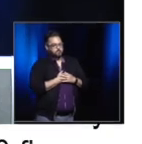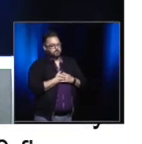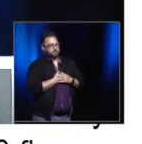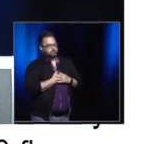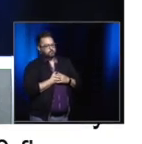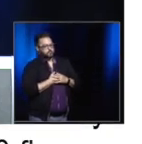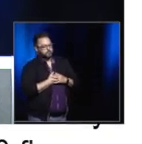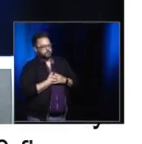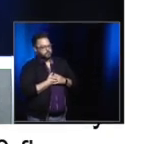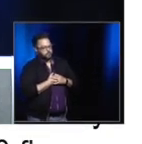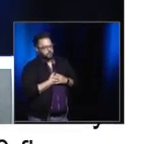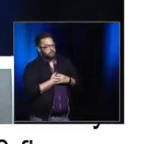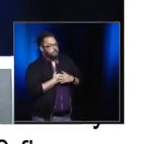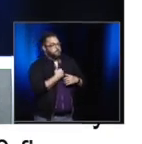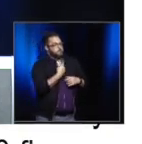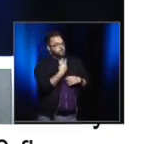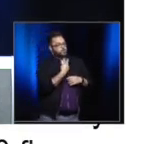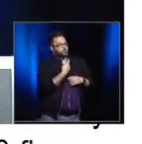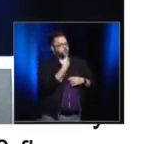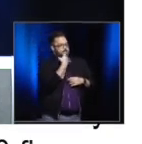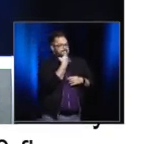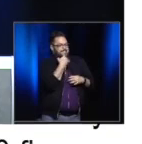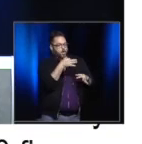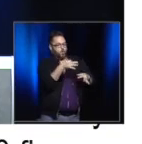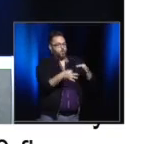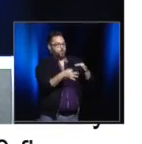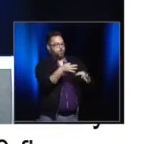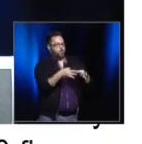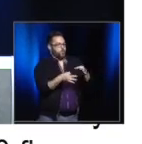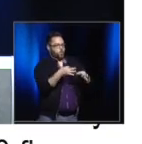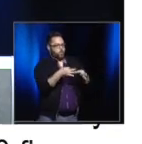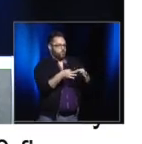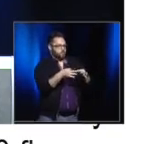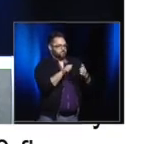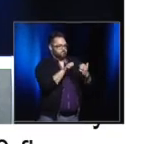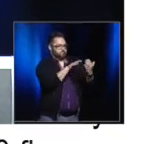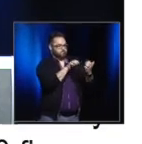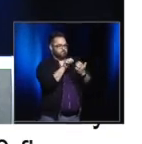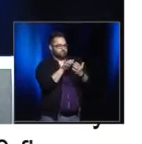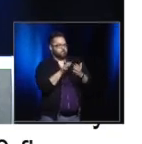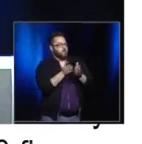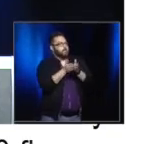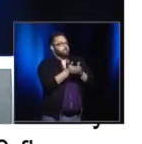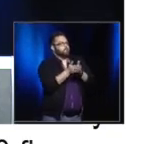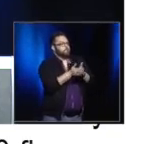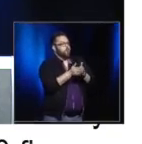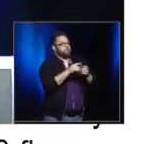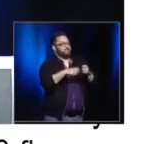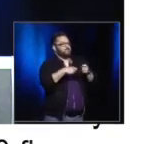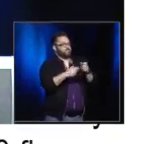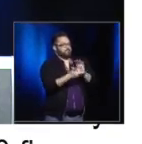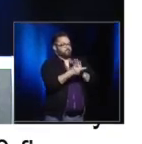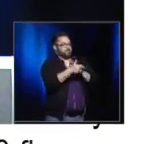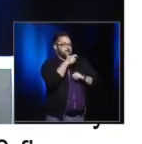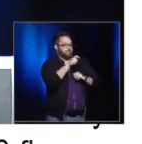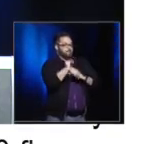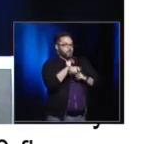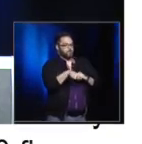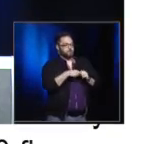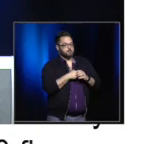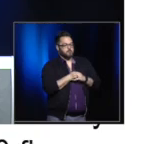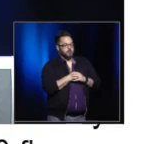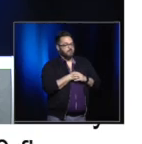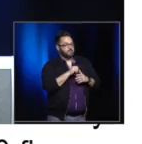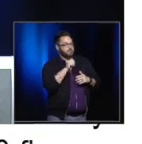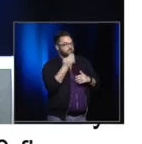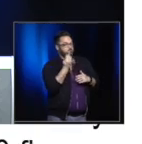There have been 2 recent court cases of boats fishing in the sanctuary. There was a trawler seized and a $14,000